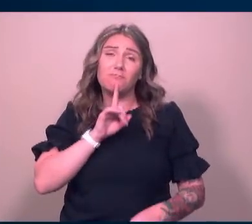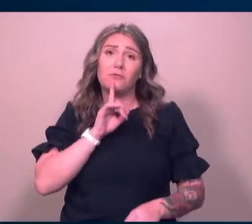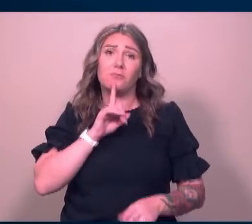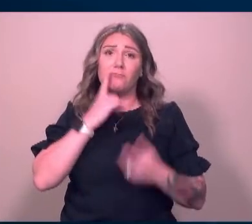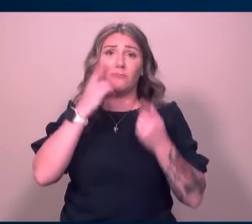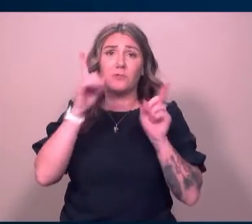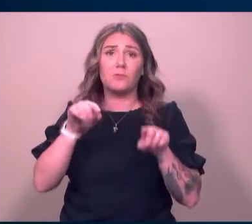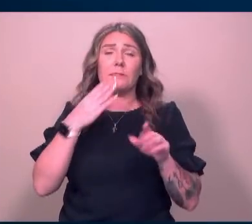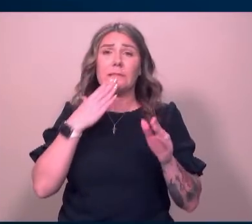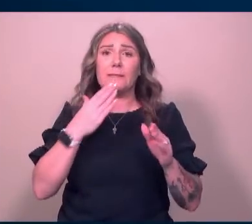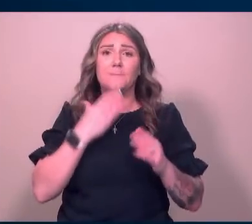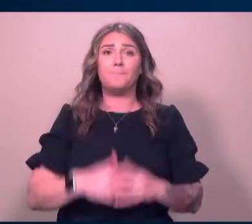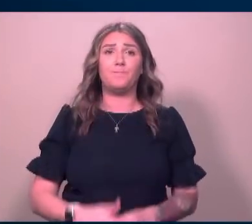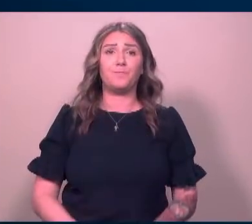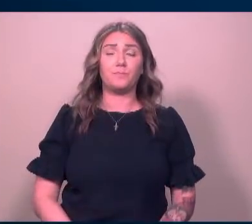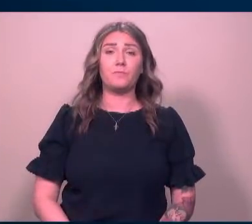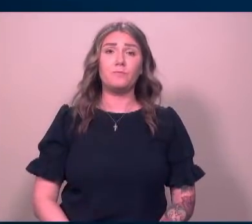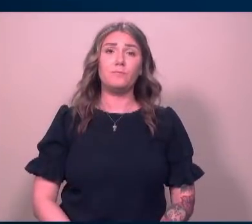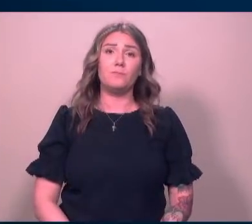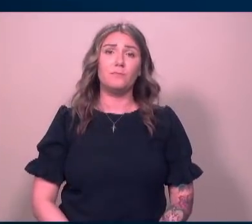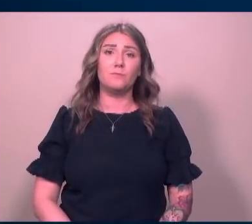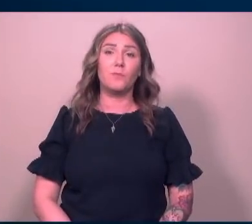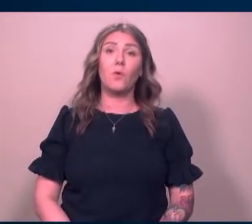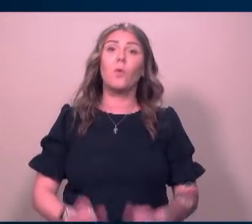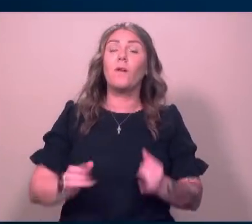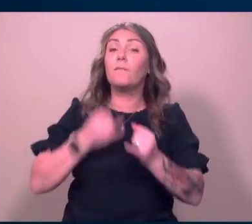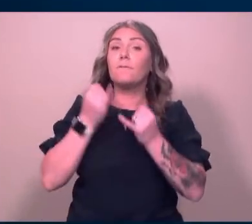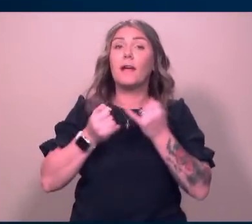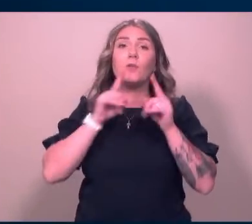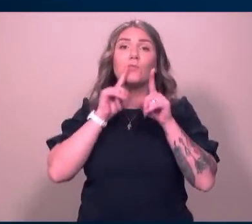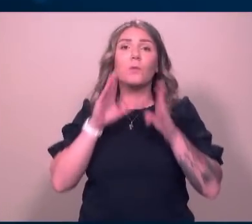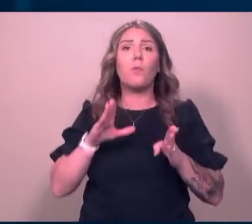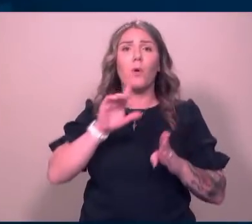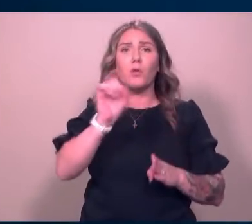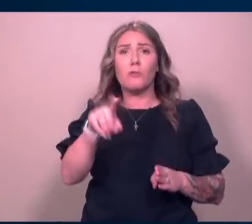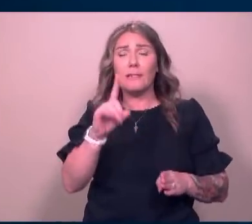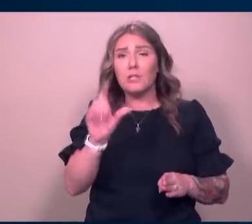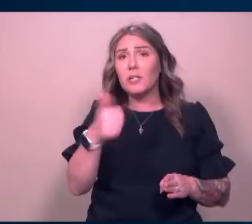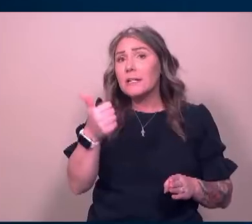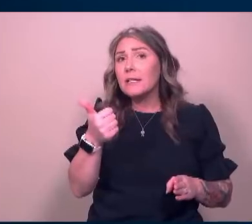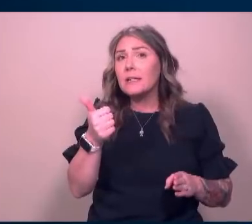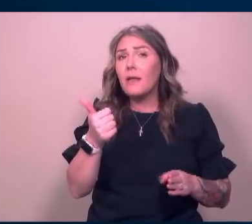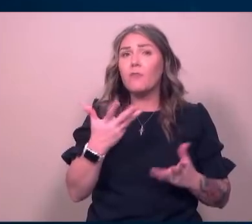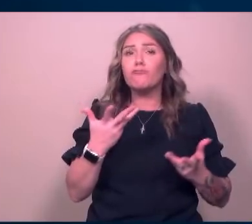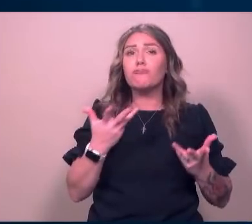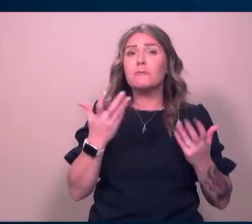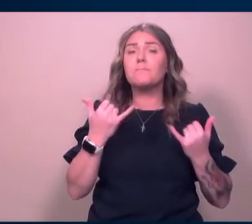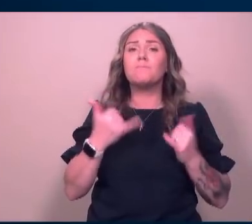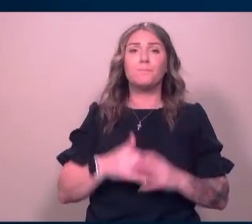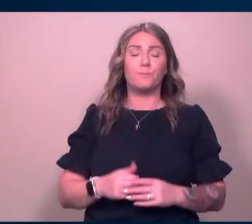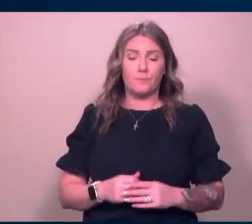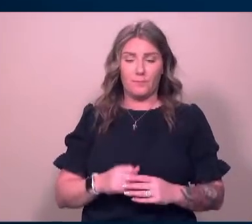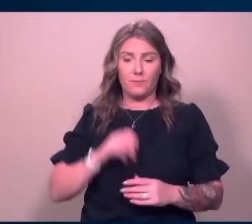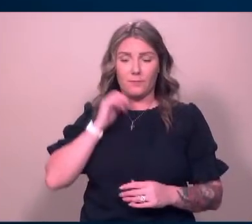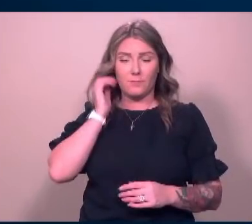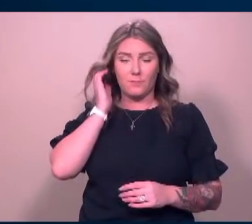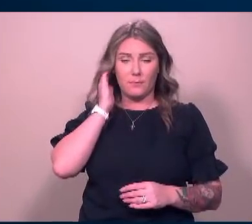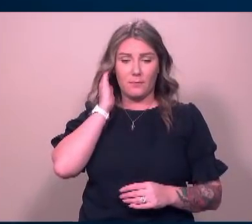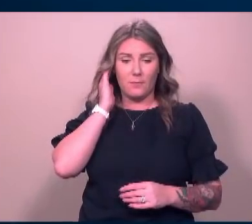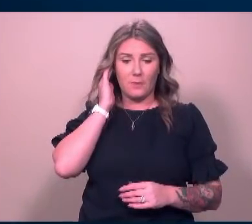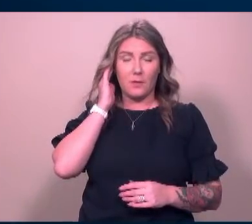that. Okay, some final reporter questions. Are there any others on the line?